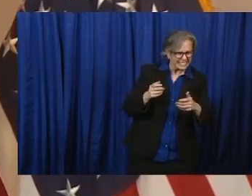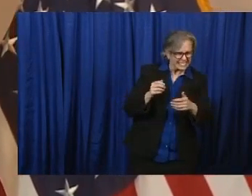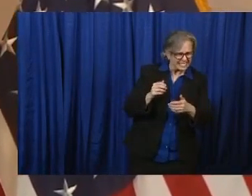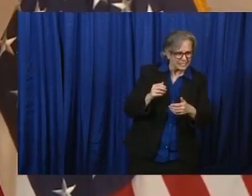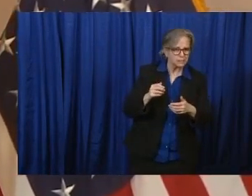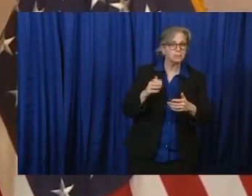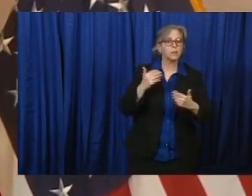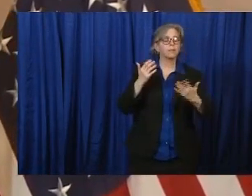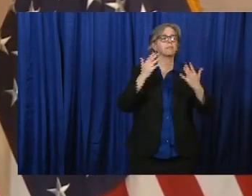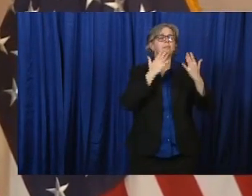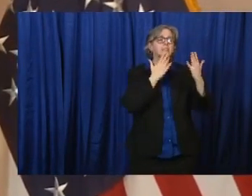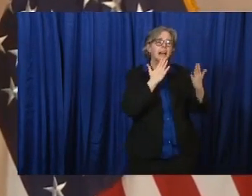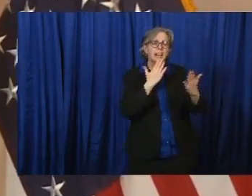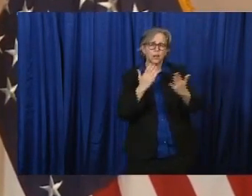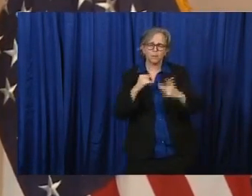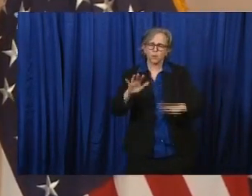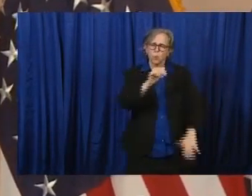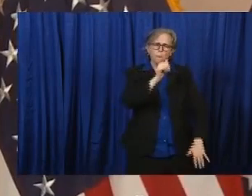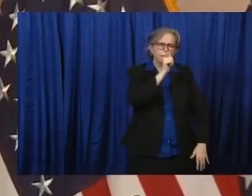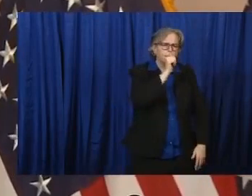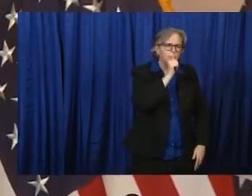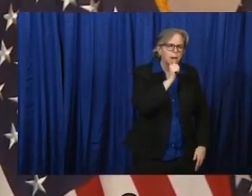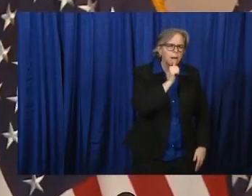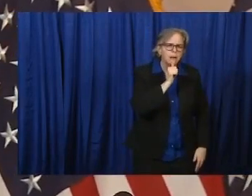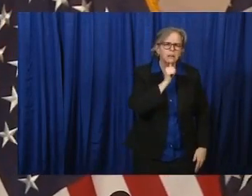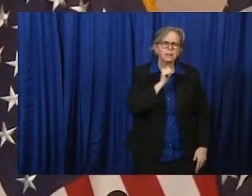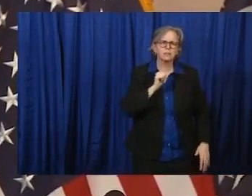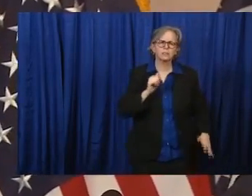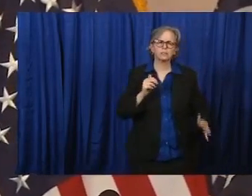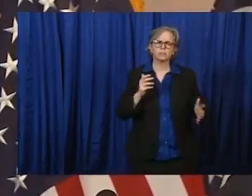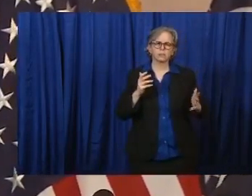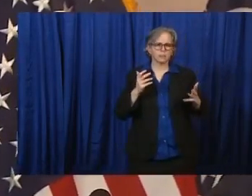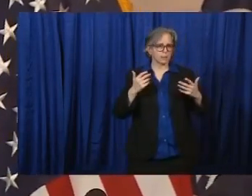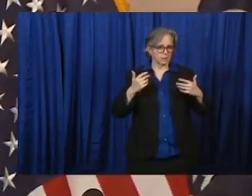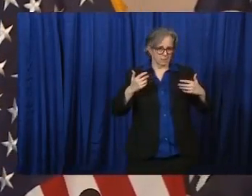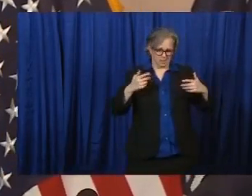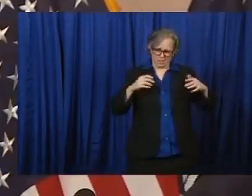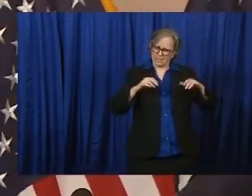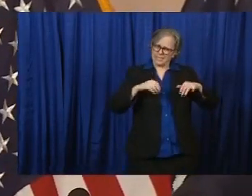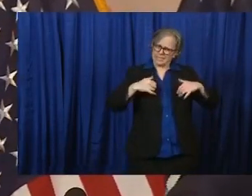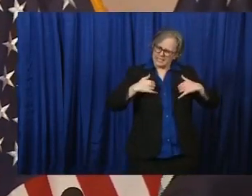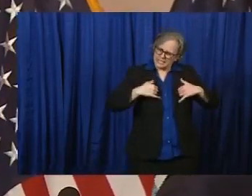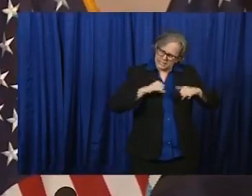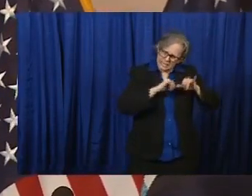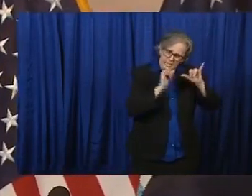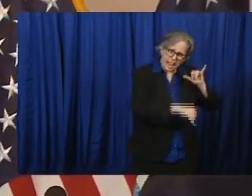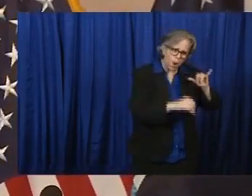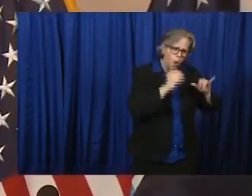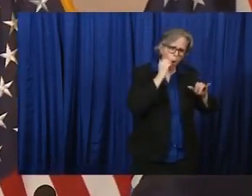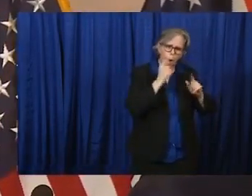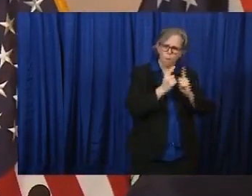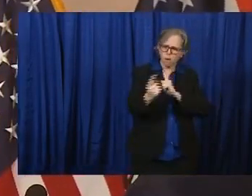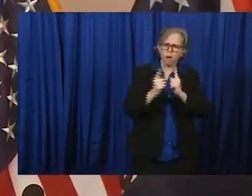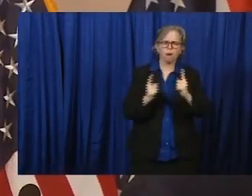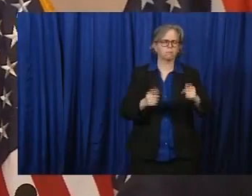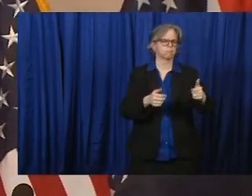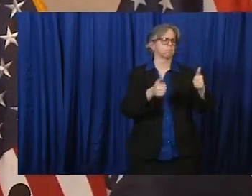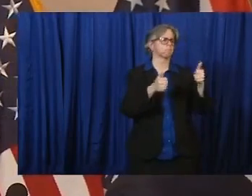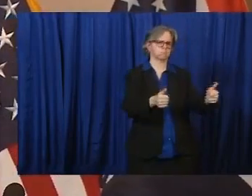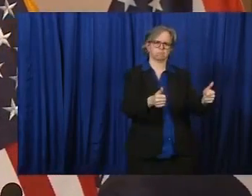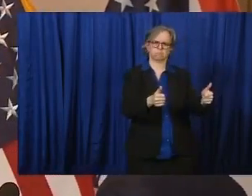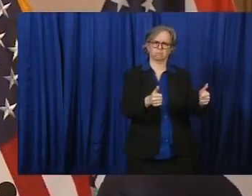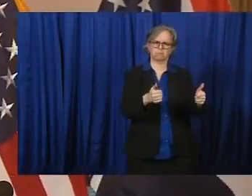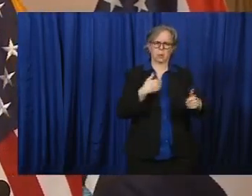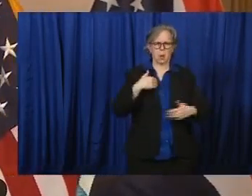And most importantly, looking forward to how this turns out, because I know we'll all be better for it when we come out on the other